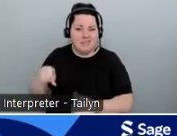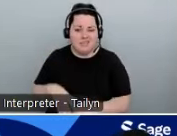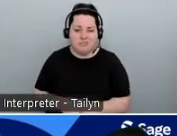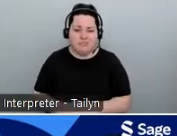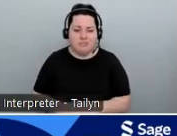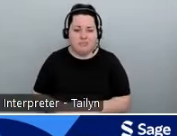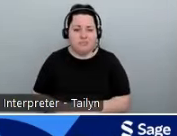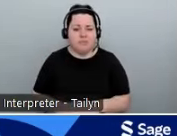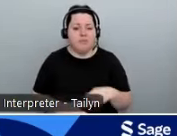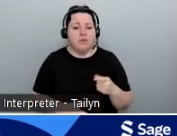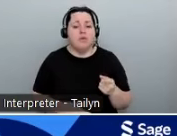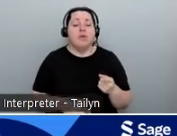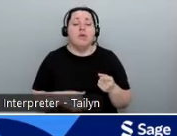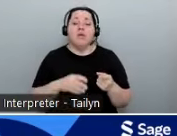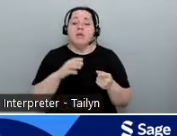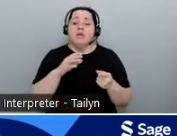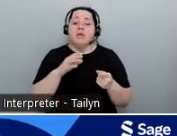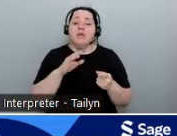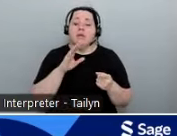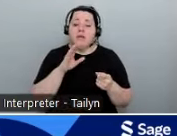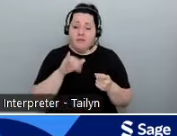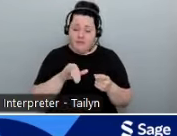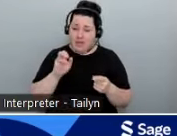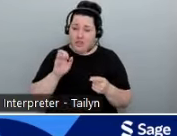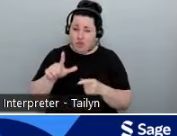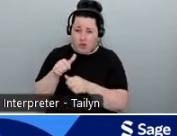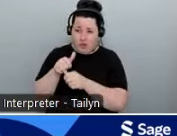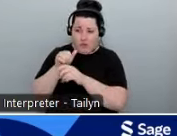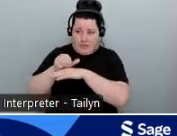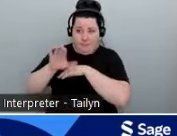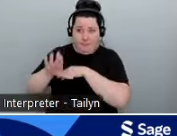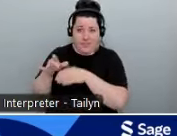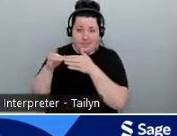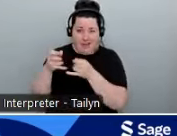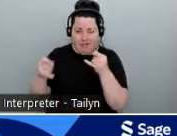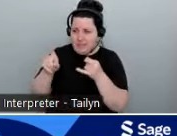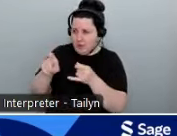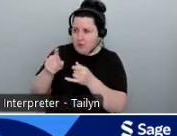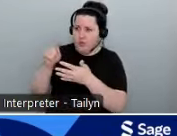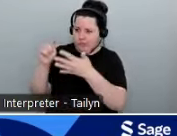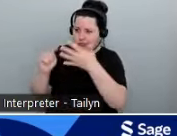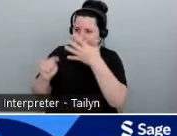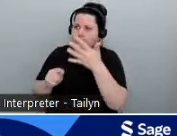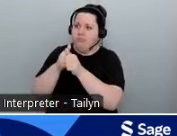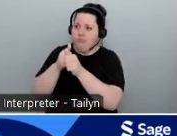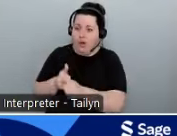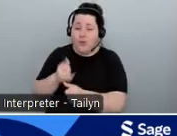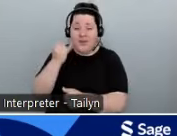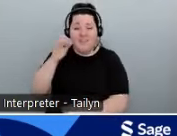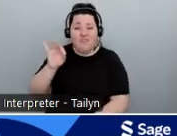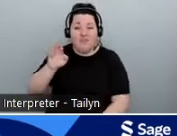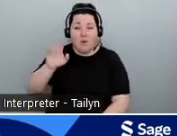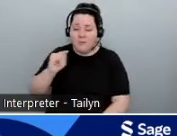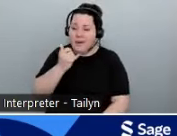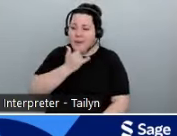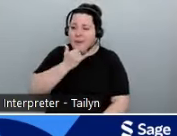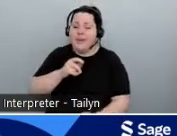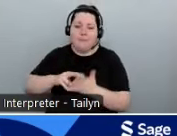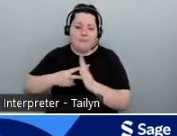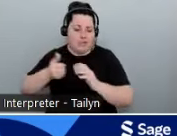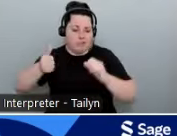Follow the journal's submission guidelines carefully, as formatting errors may lead to rejection before peer